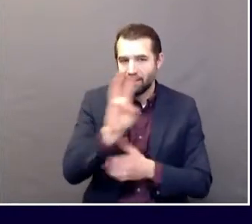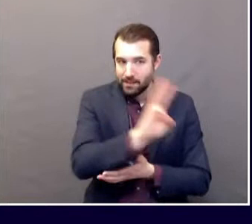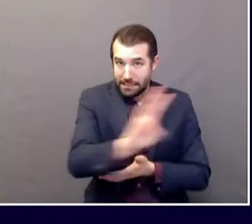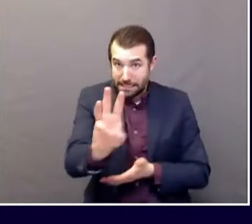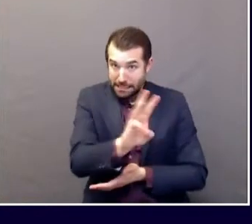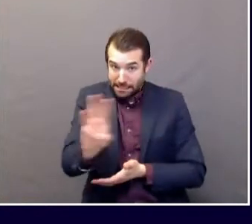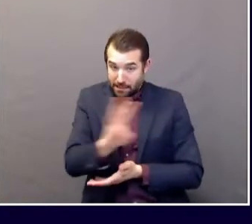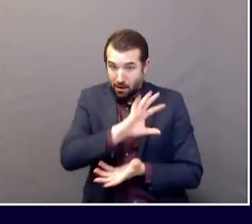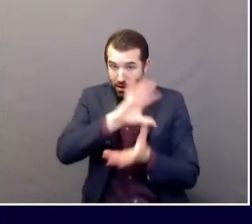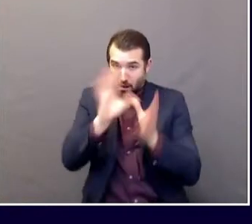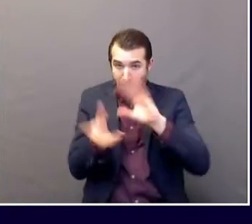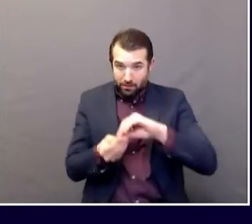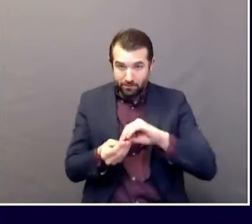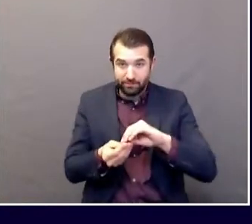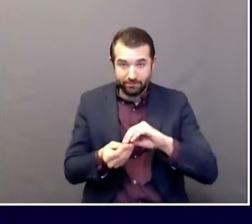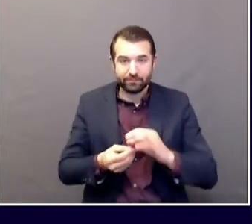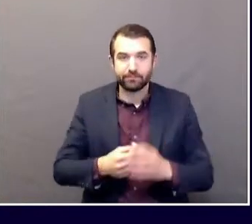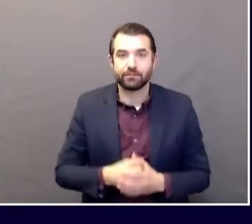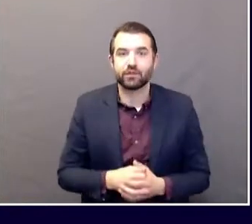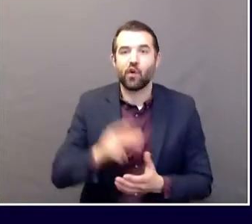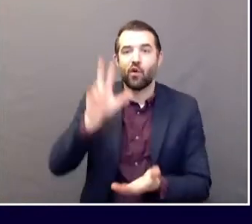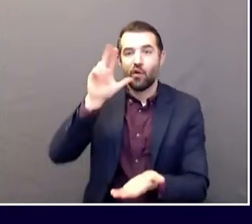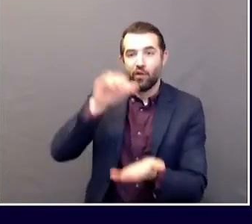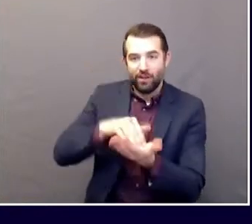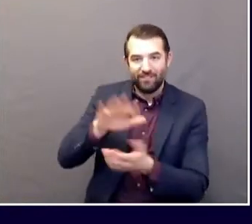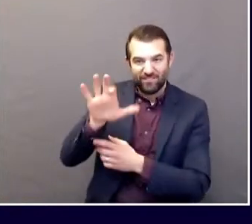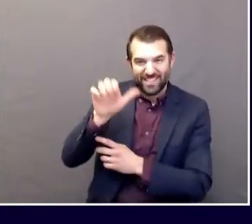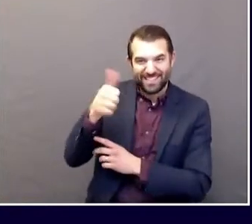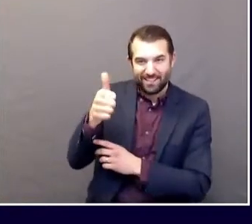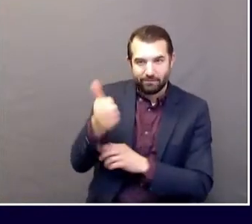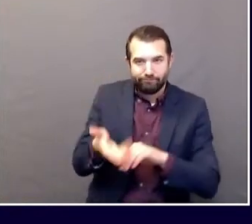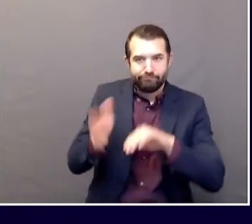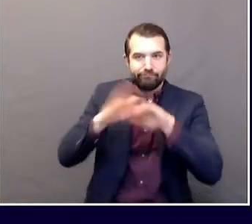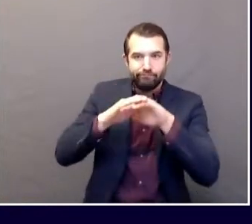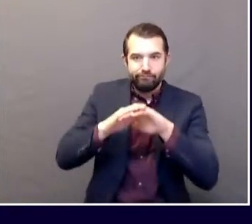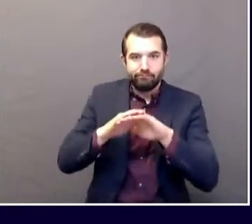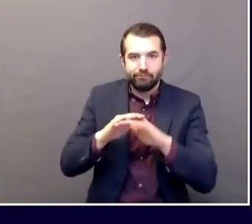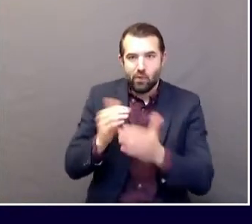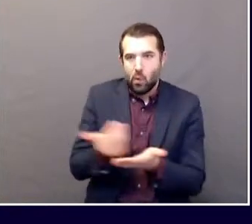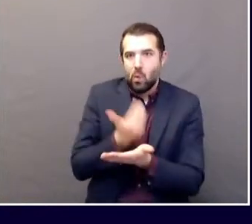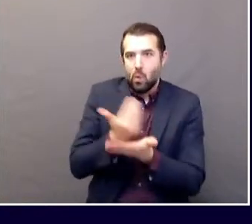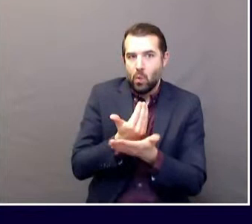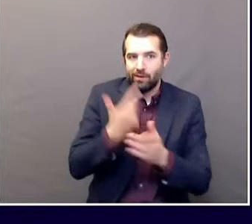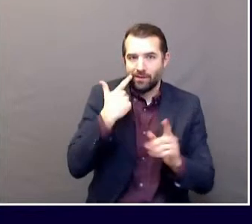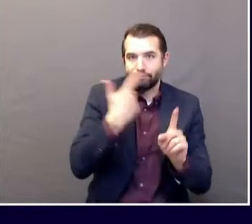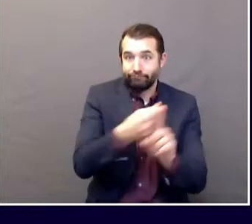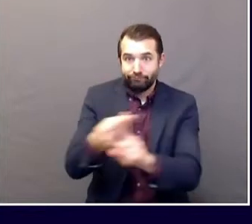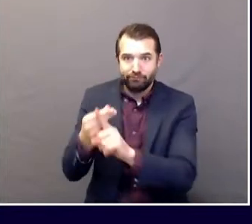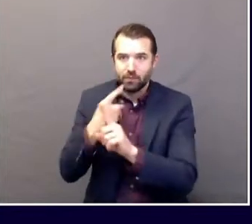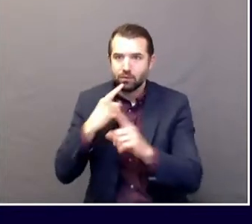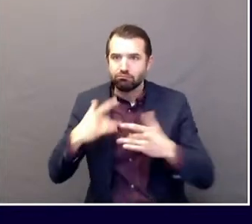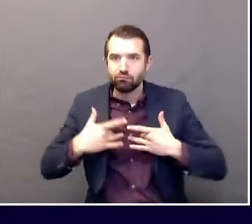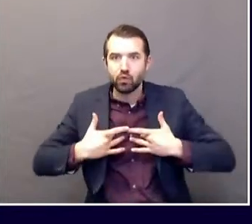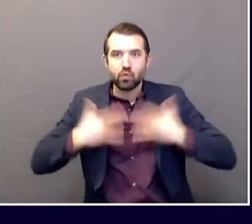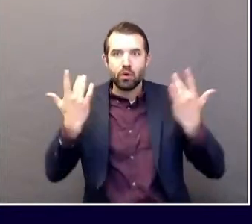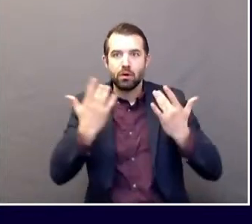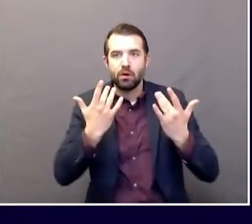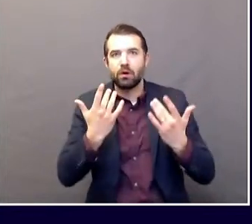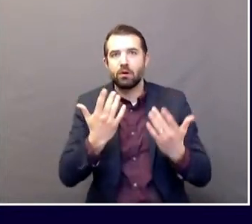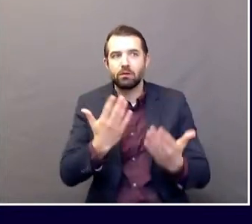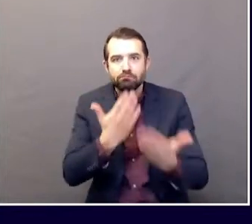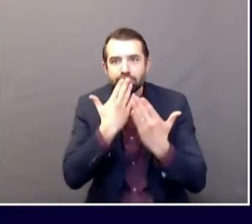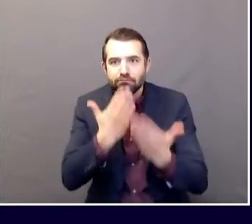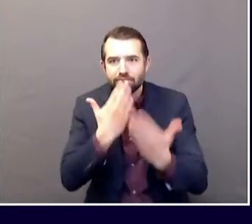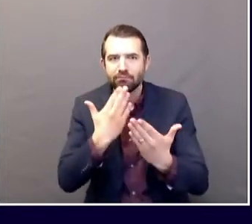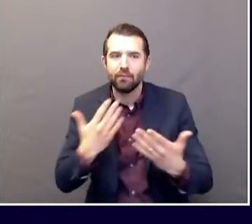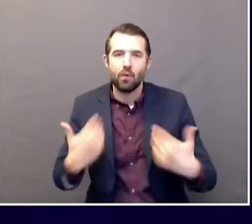increase of 3,510 new doses is welcome, and we are thankful for it. Rest assured that we will